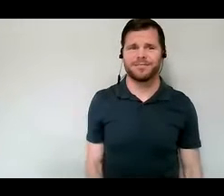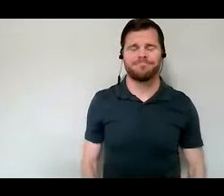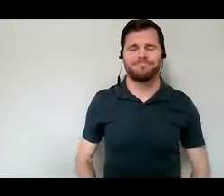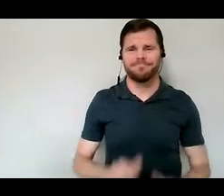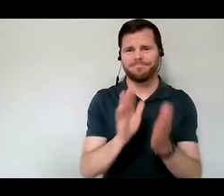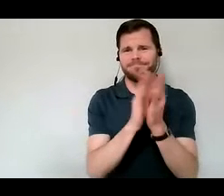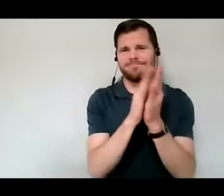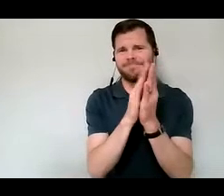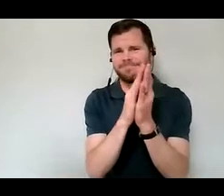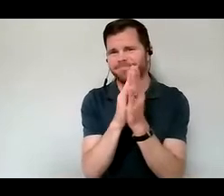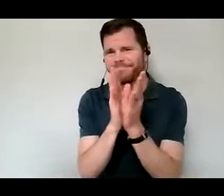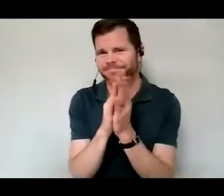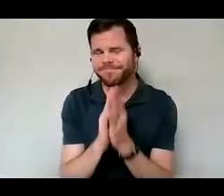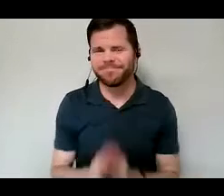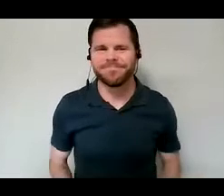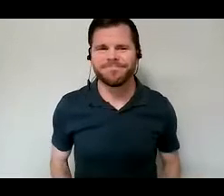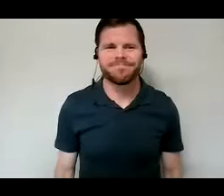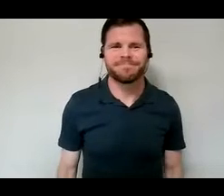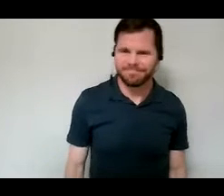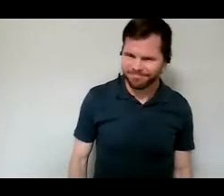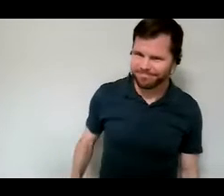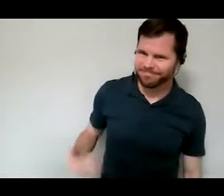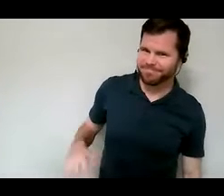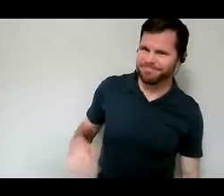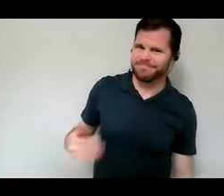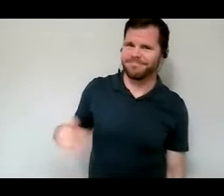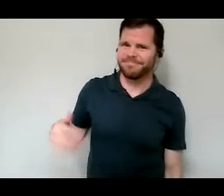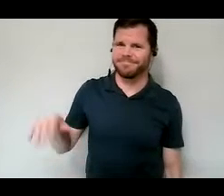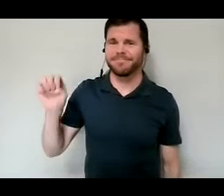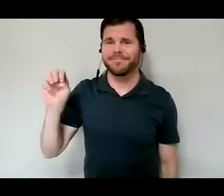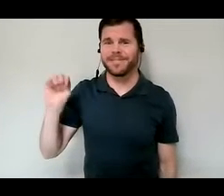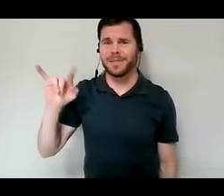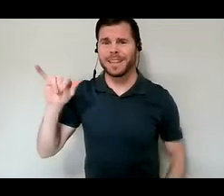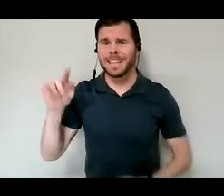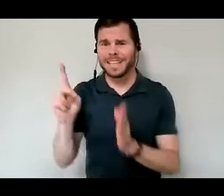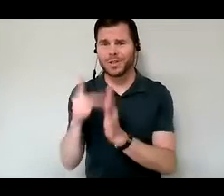Congratulations, Emily. Emily, whoa. I'm really on a roll. Yeah.